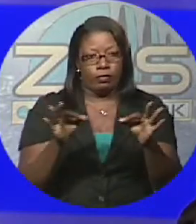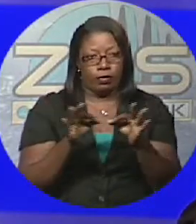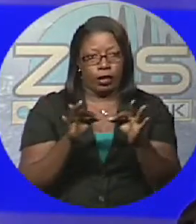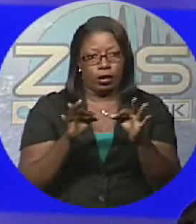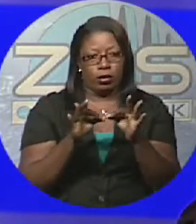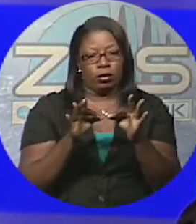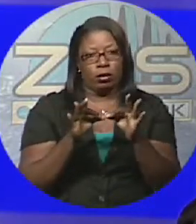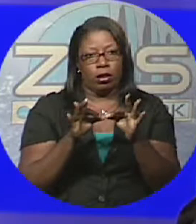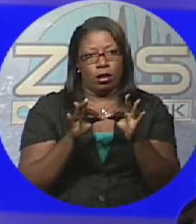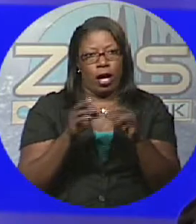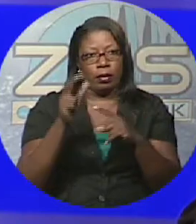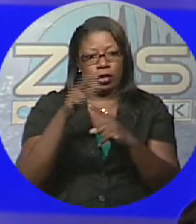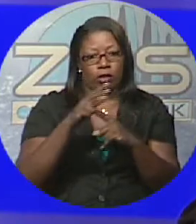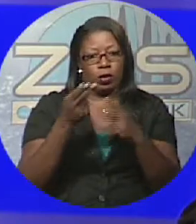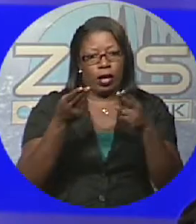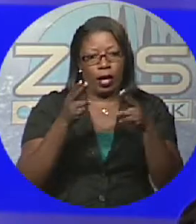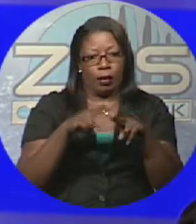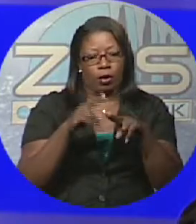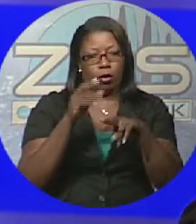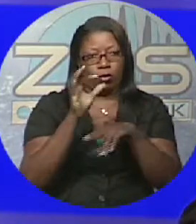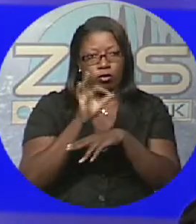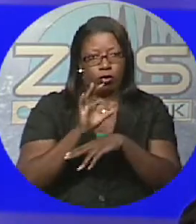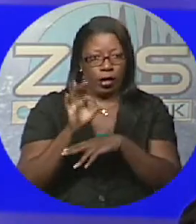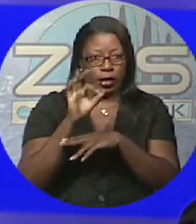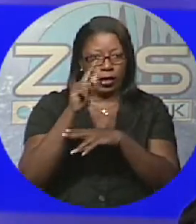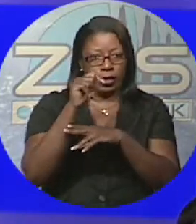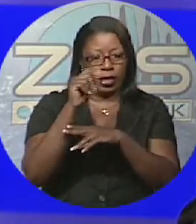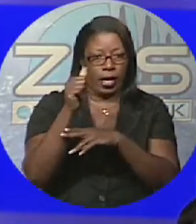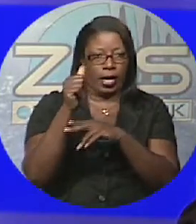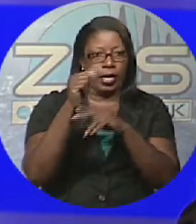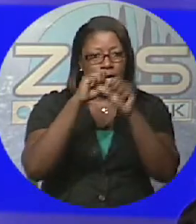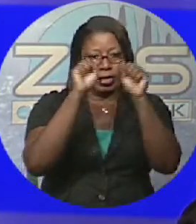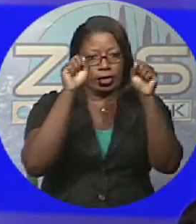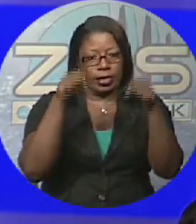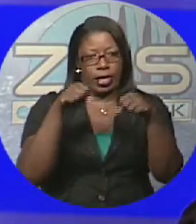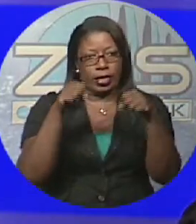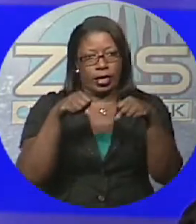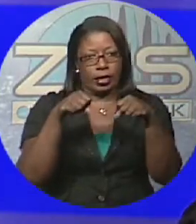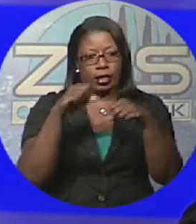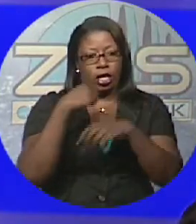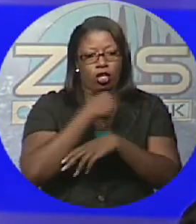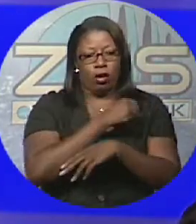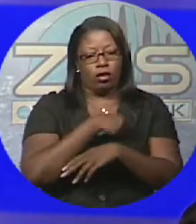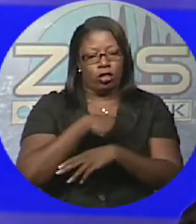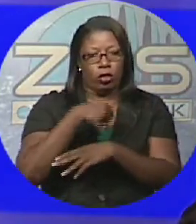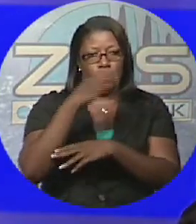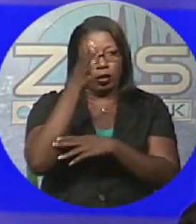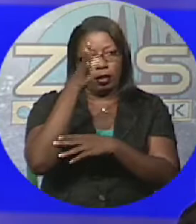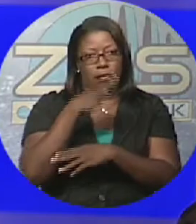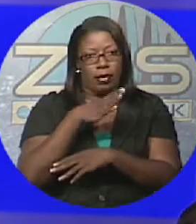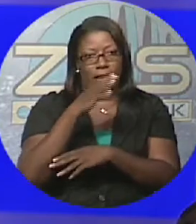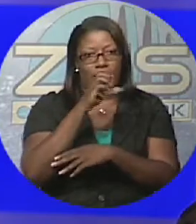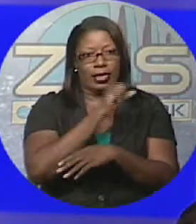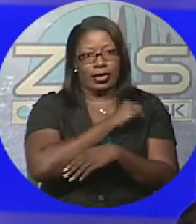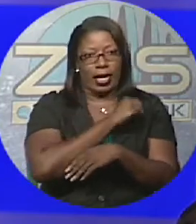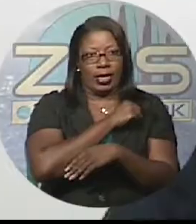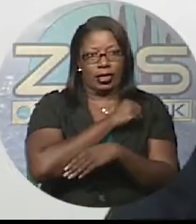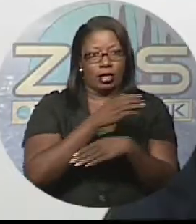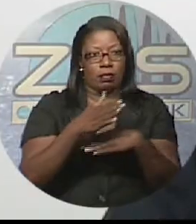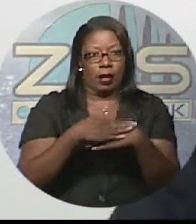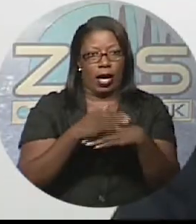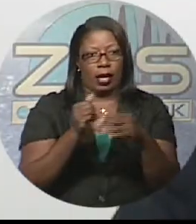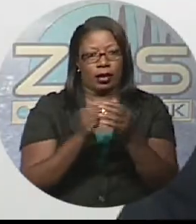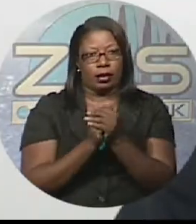Friday and run through Sunday at the Thomas A. Robinson National Stadium, and Levan Superman Sands is back. It has